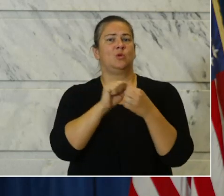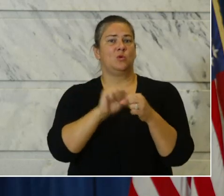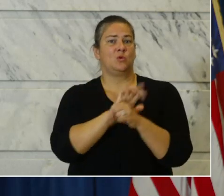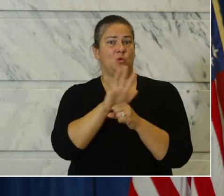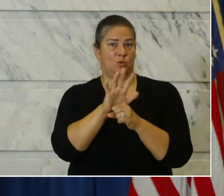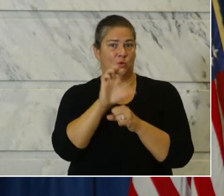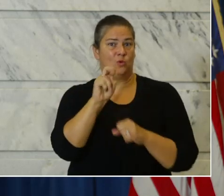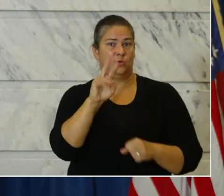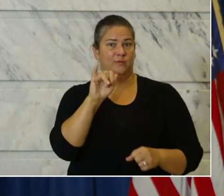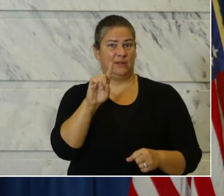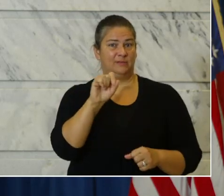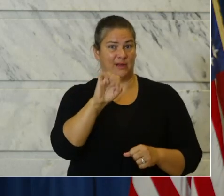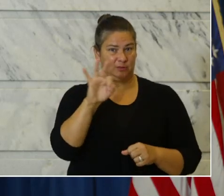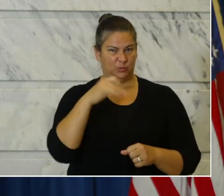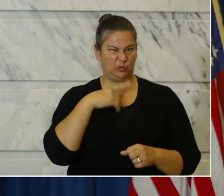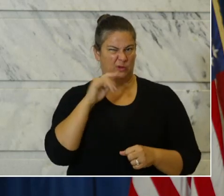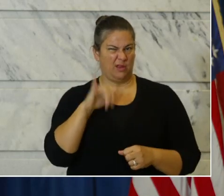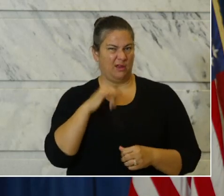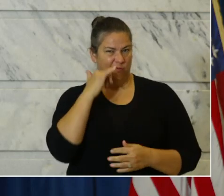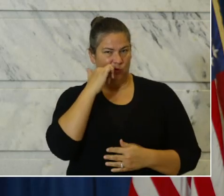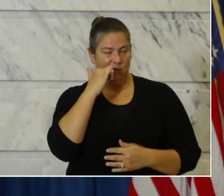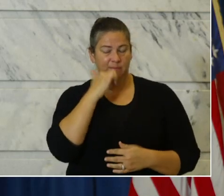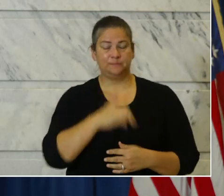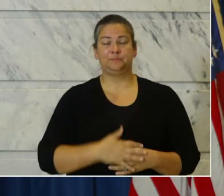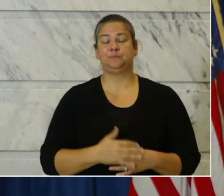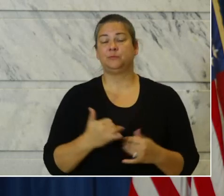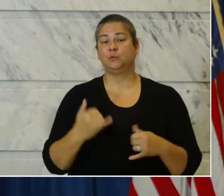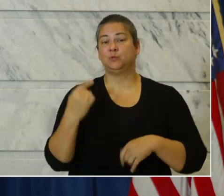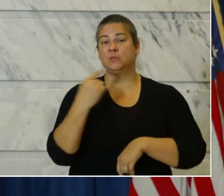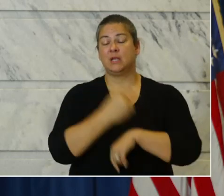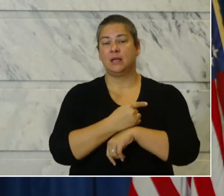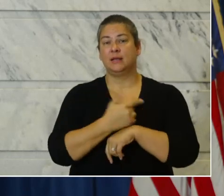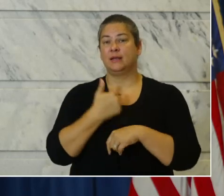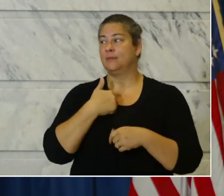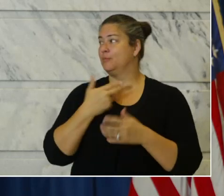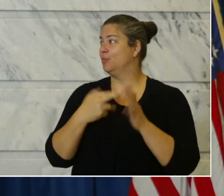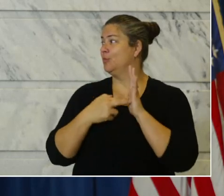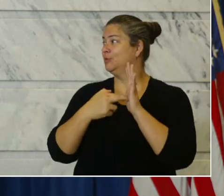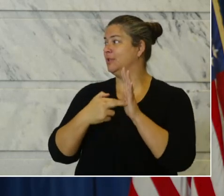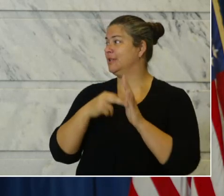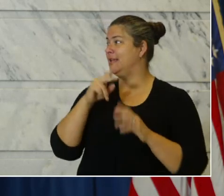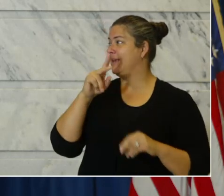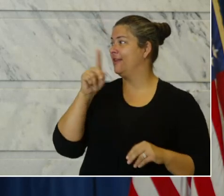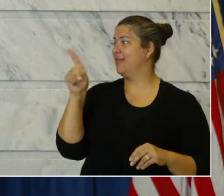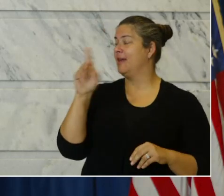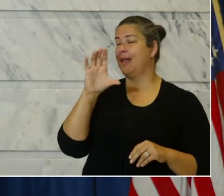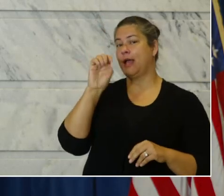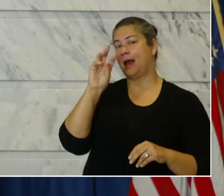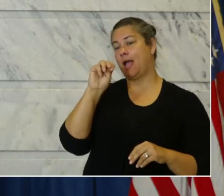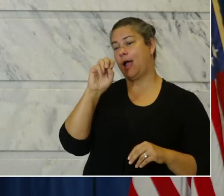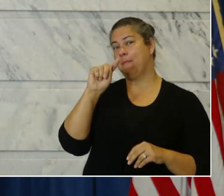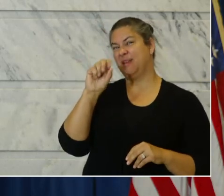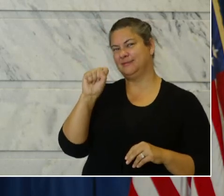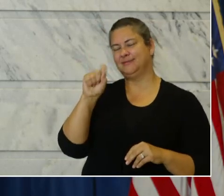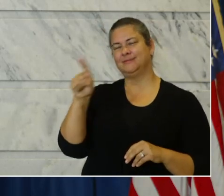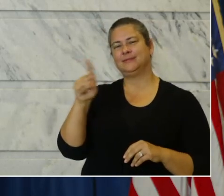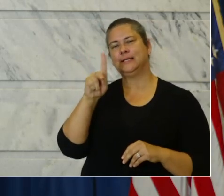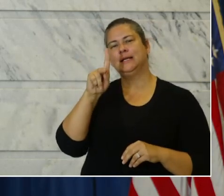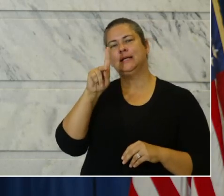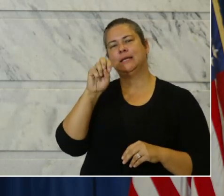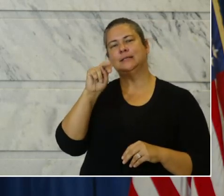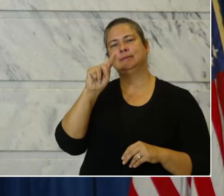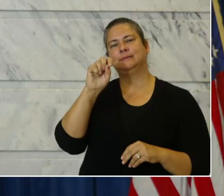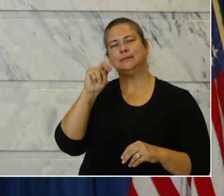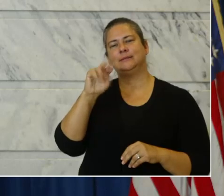every day. Today, I'm representing the Kaywood Commons. This is a school in the Kenton County School